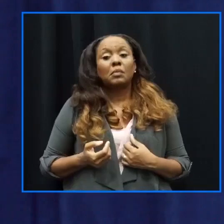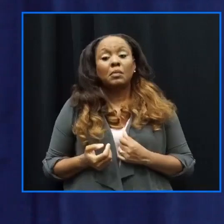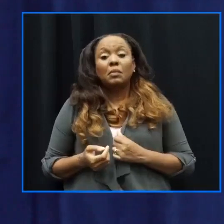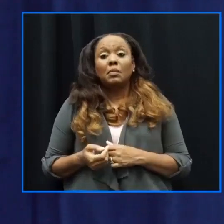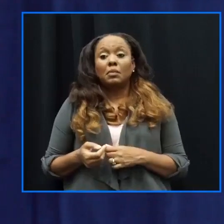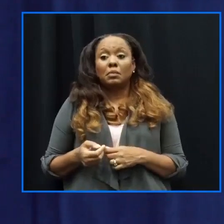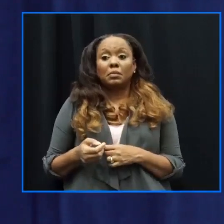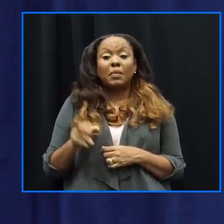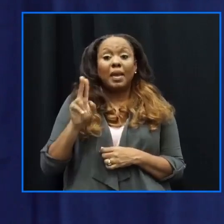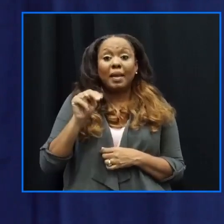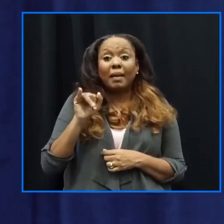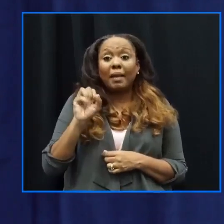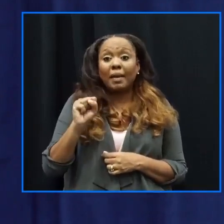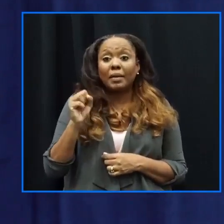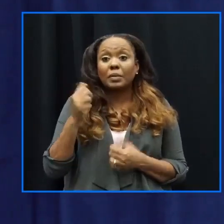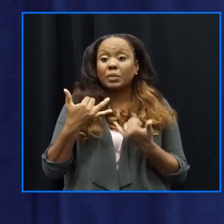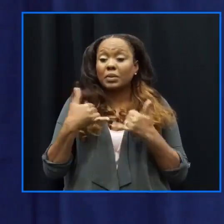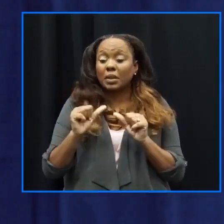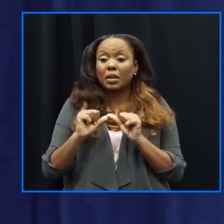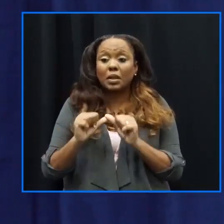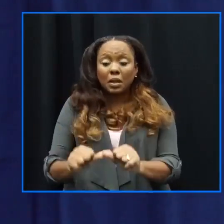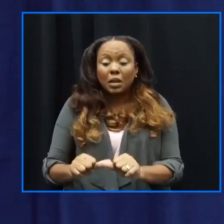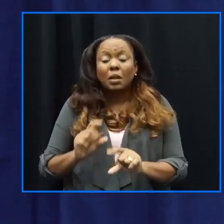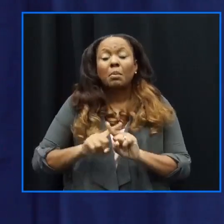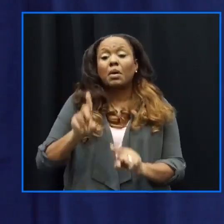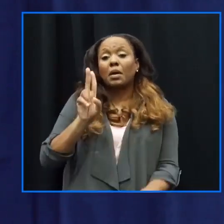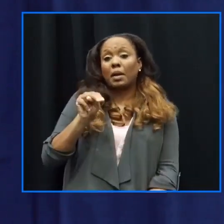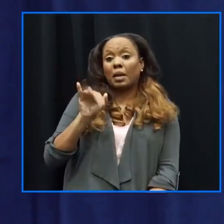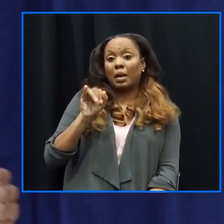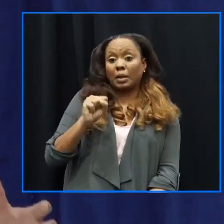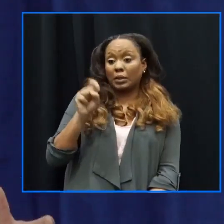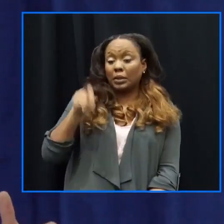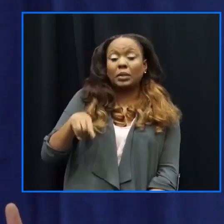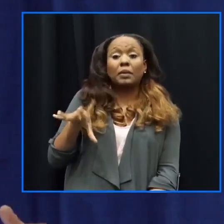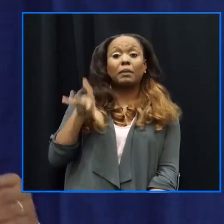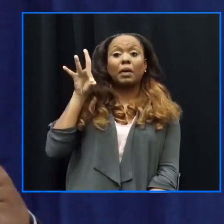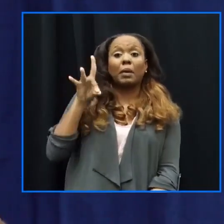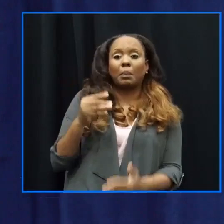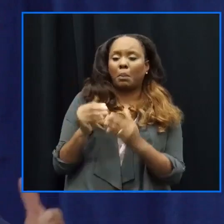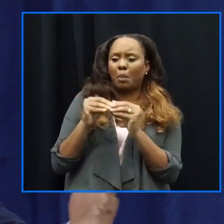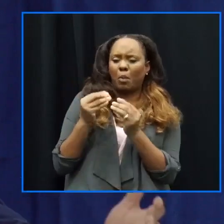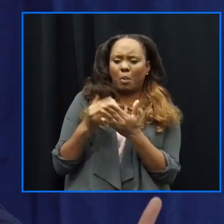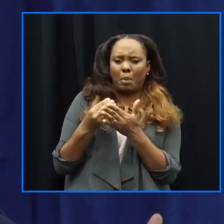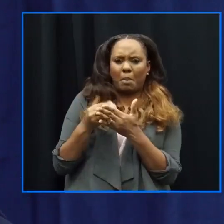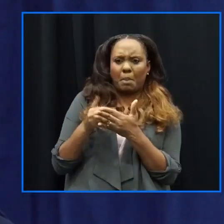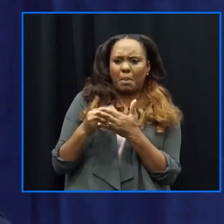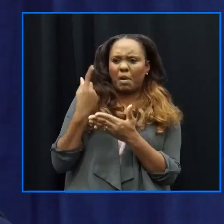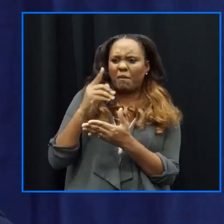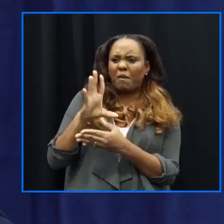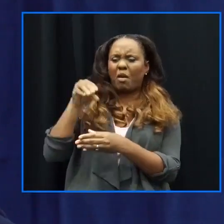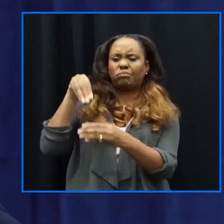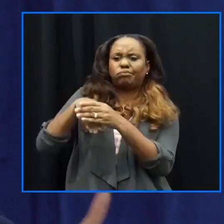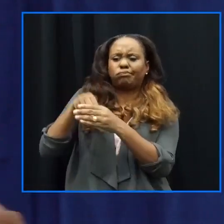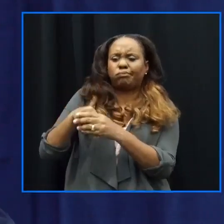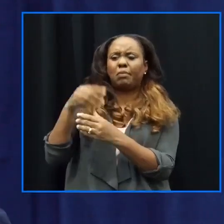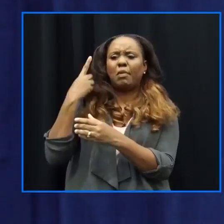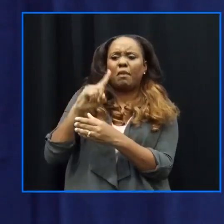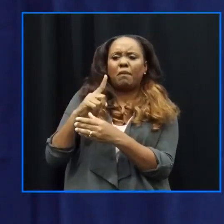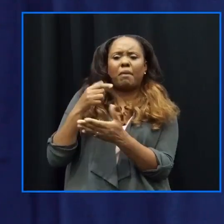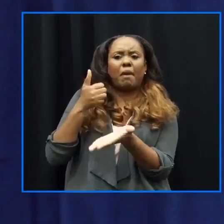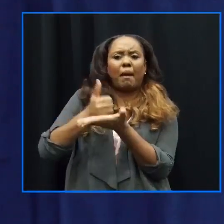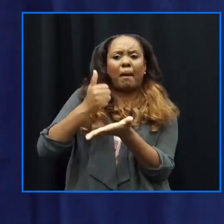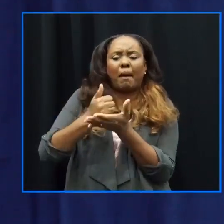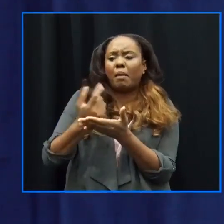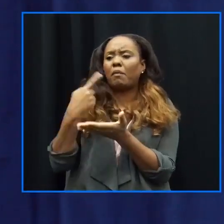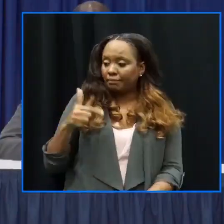NIS will need to find additional funds because there's no longer any savings which you can you know deplete to